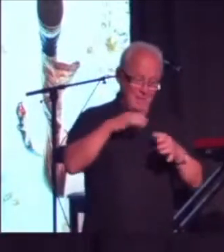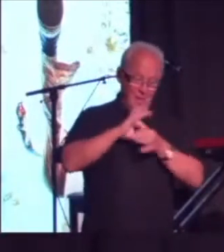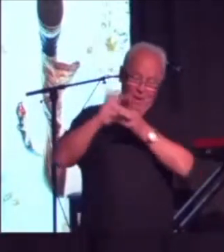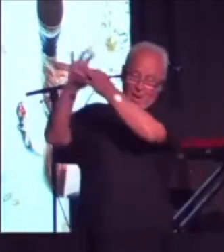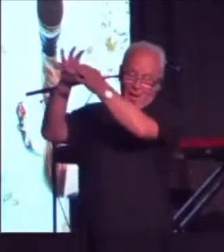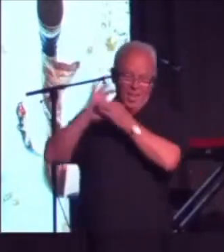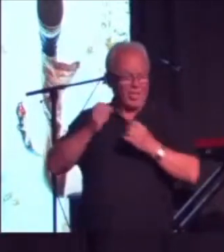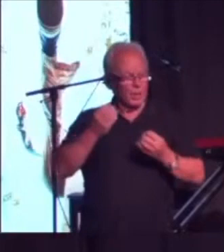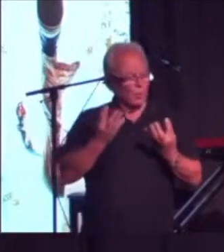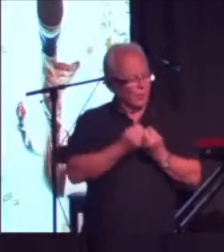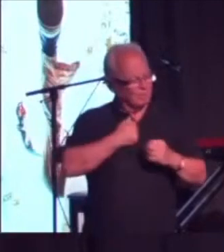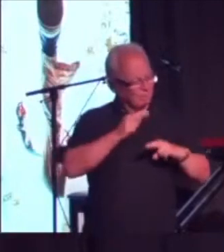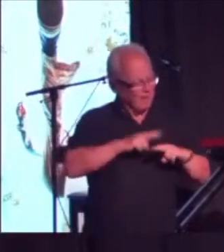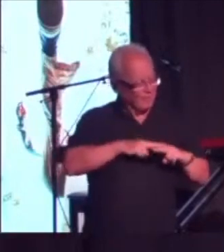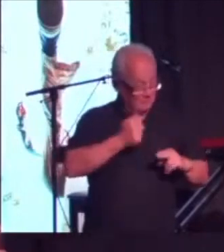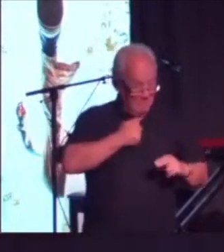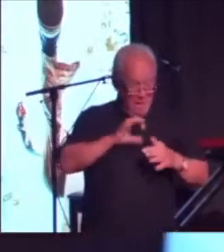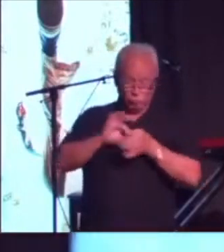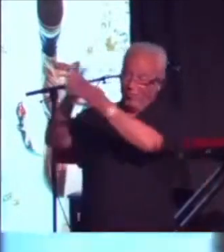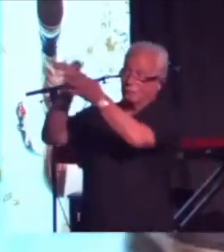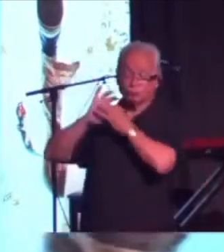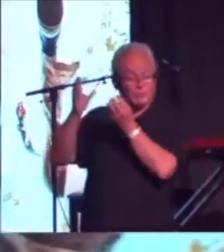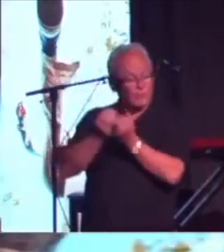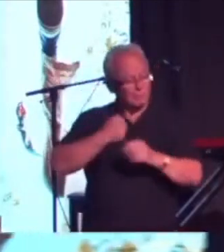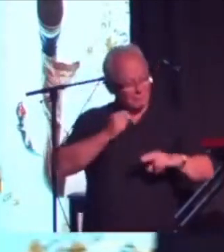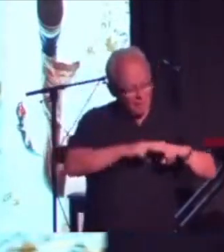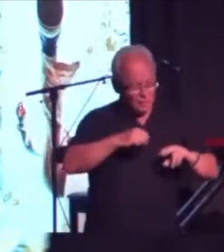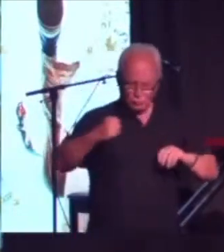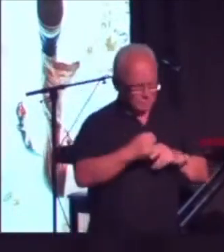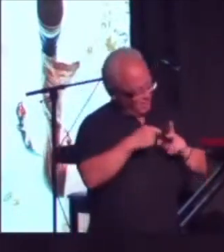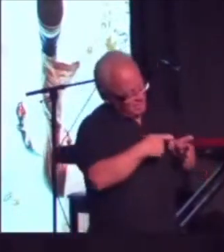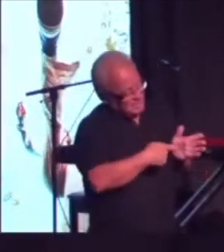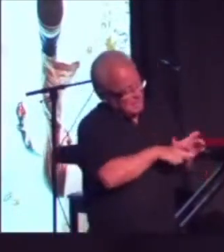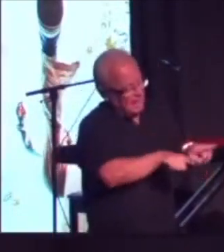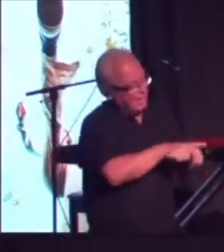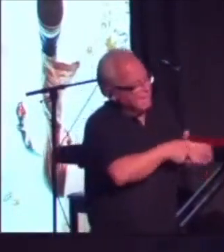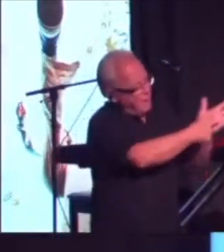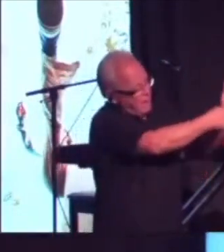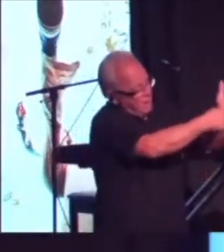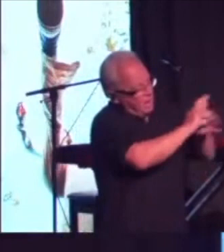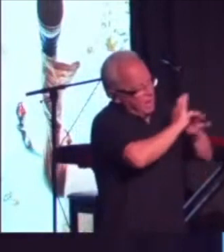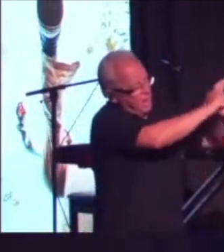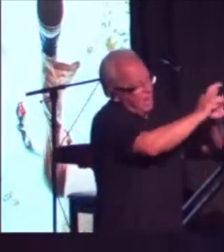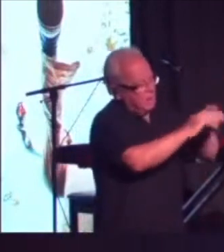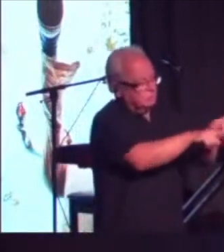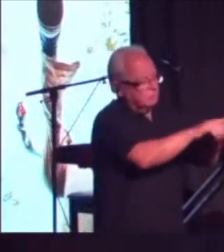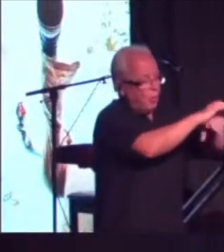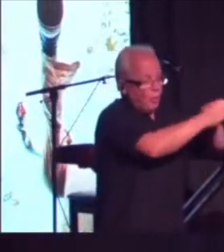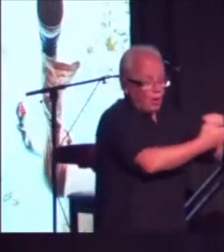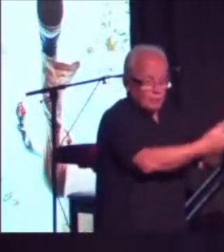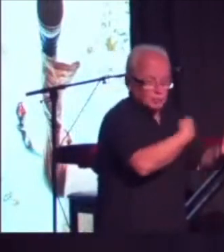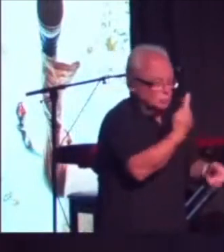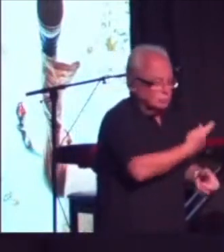of relationship that I have with my Father is how you ought to relate to each other here on earth. And so